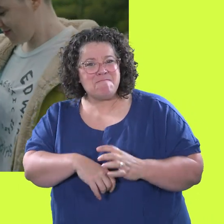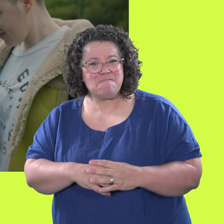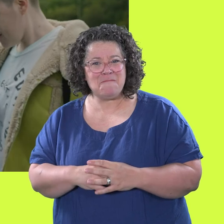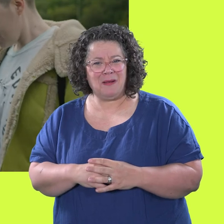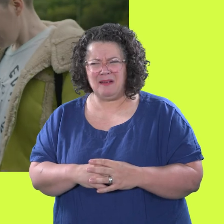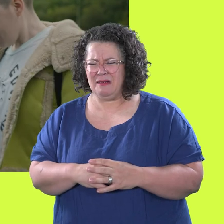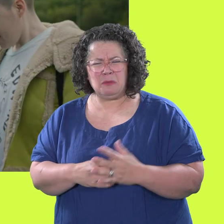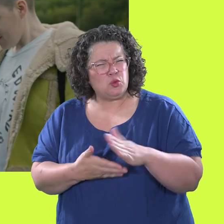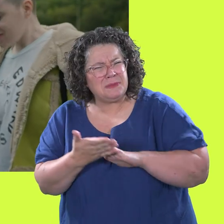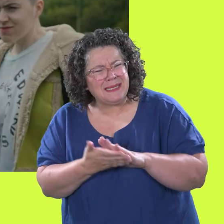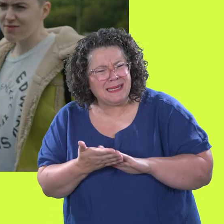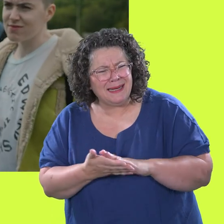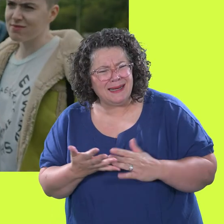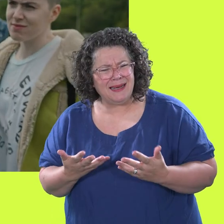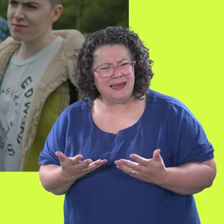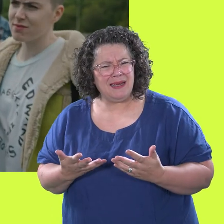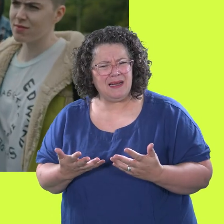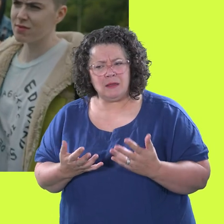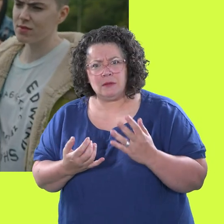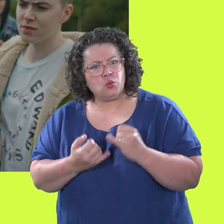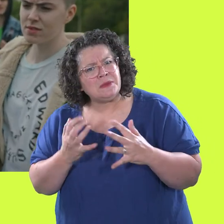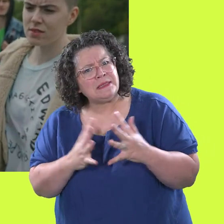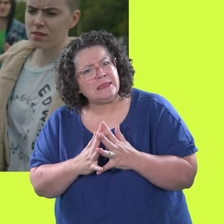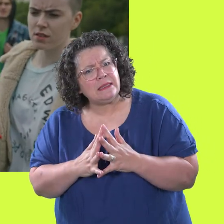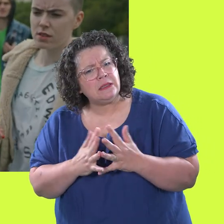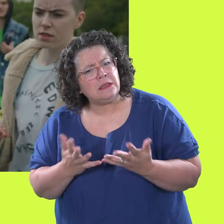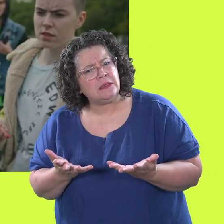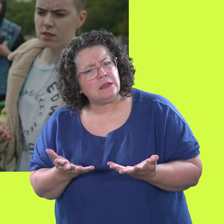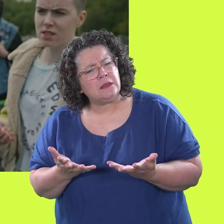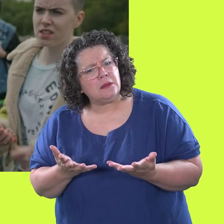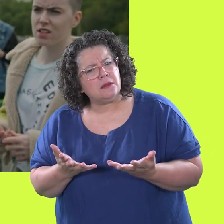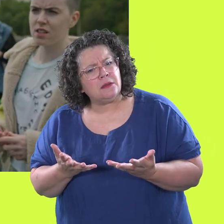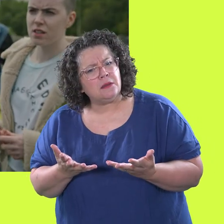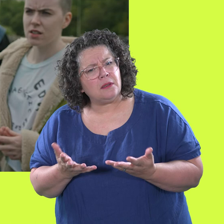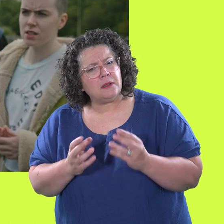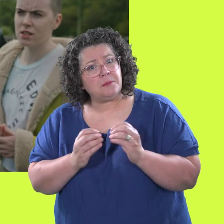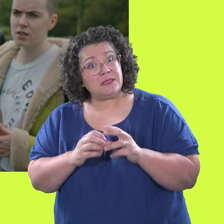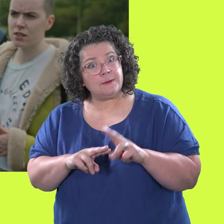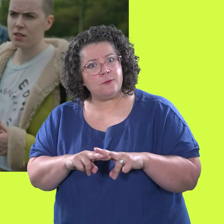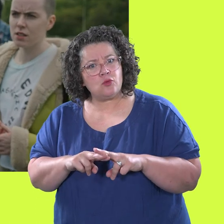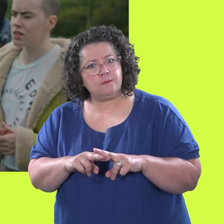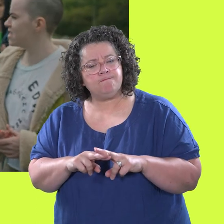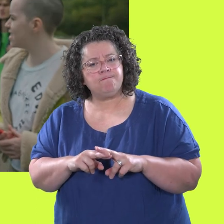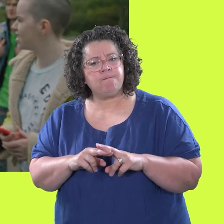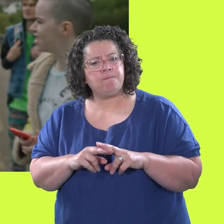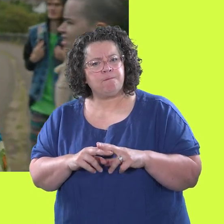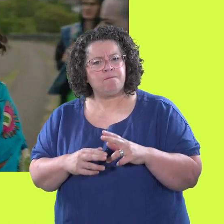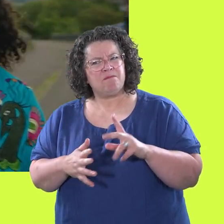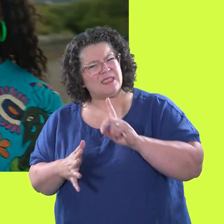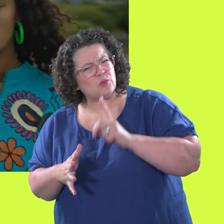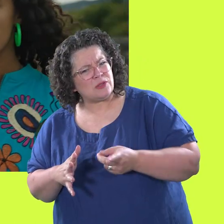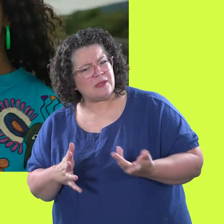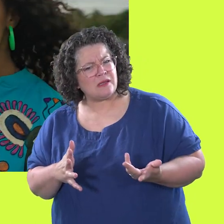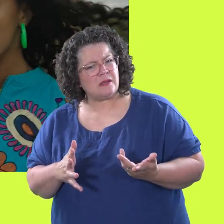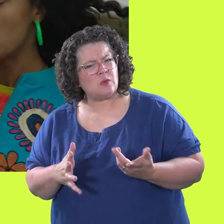What does she mean? I mean, you mean about Swansea? Blind Fistiniog. Yeah, well, that's what she said.